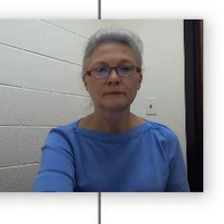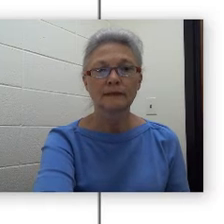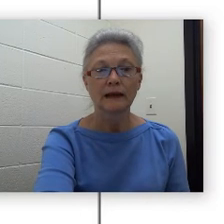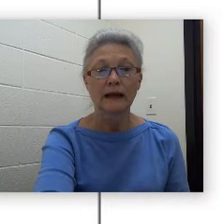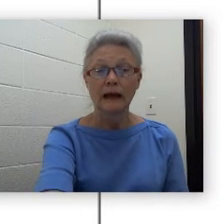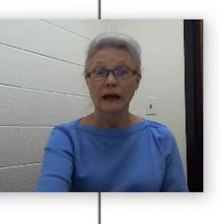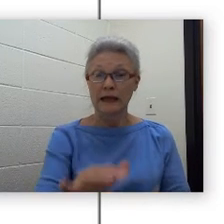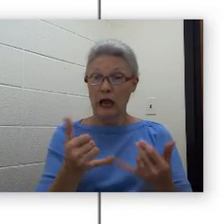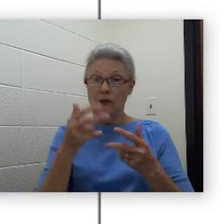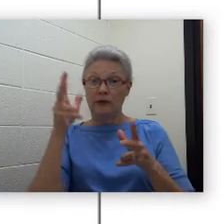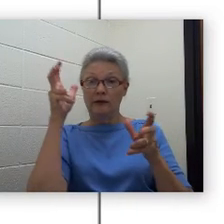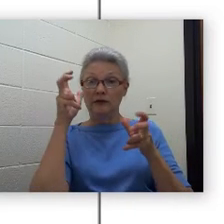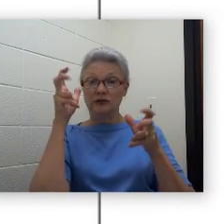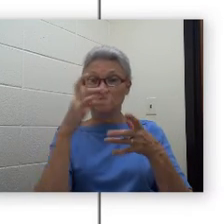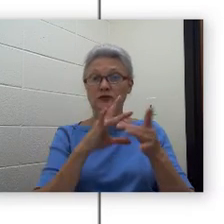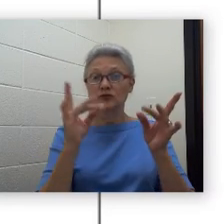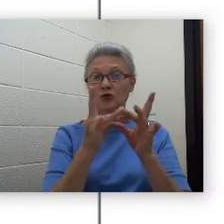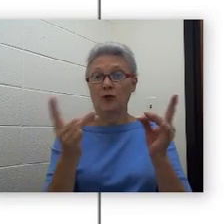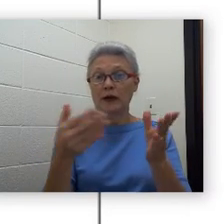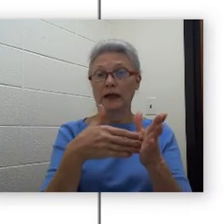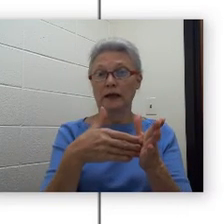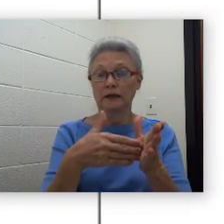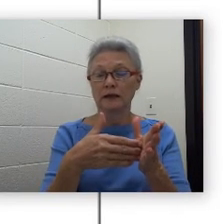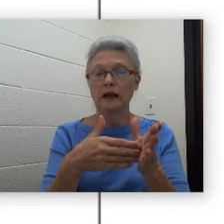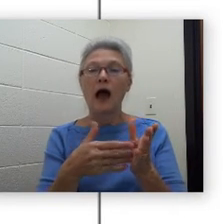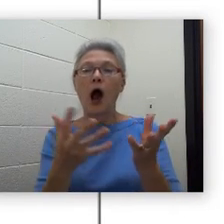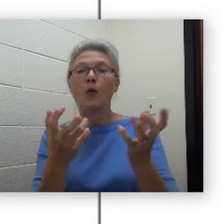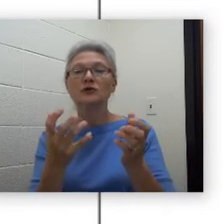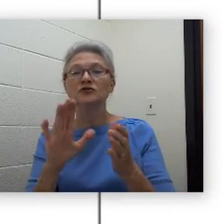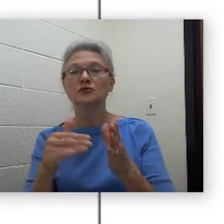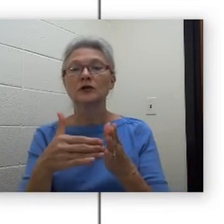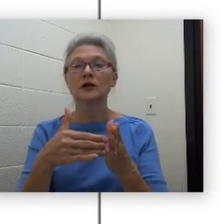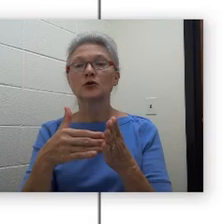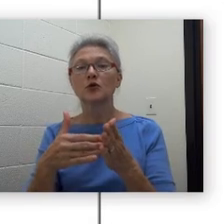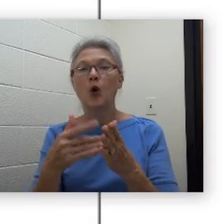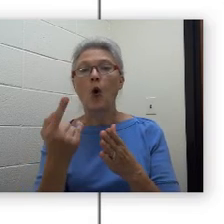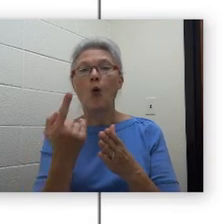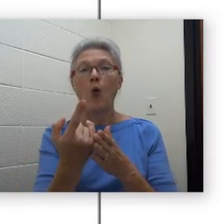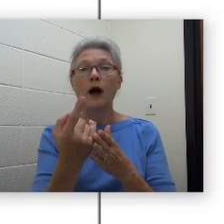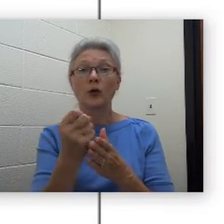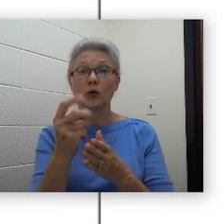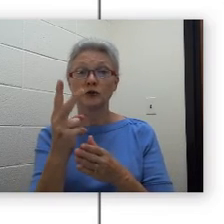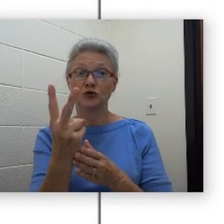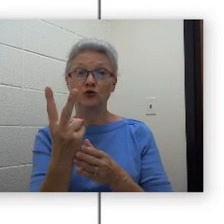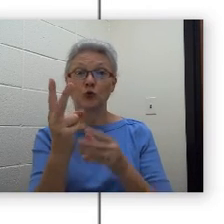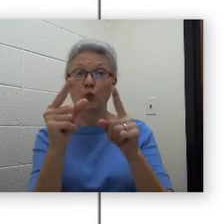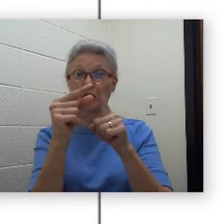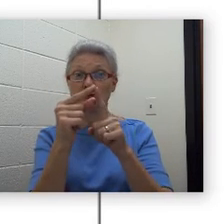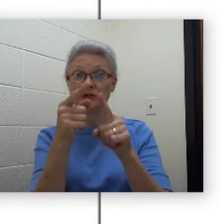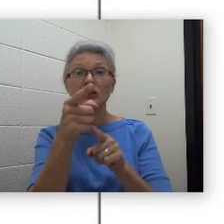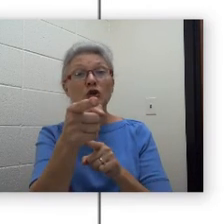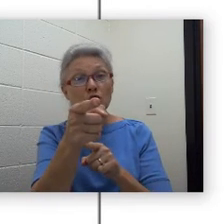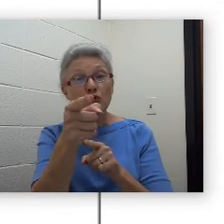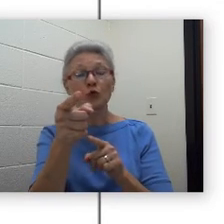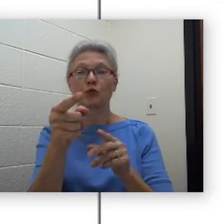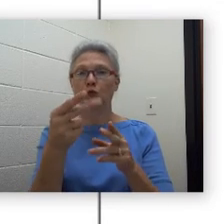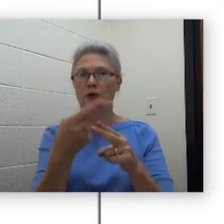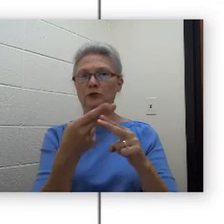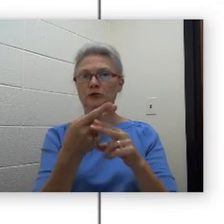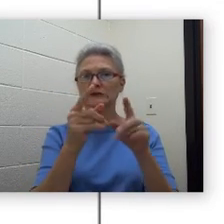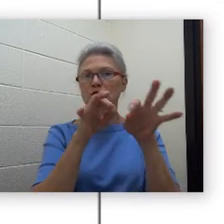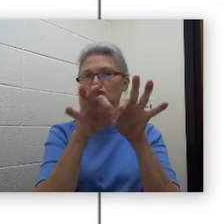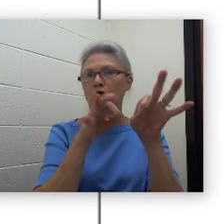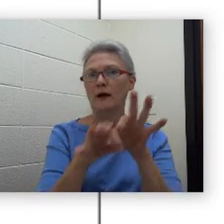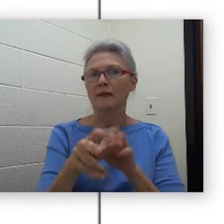Now that you've listened to the story, I would like you to include one or two words that you would use to describe the